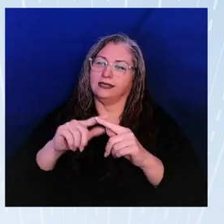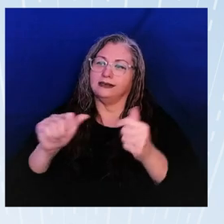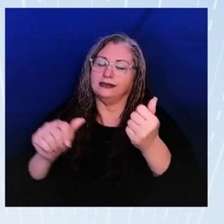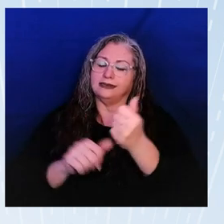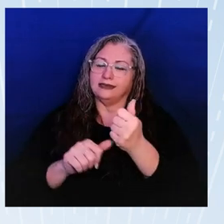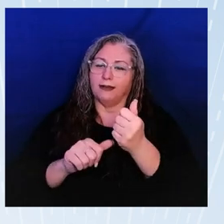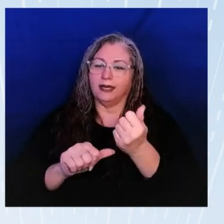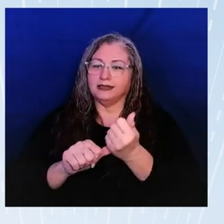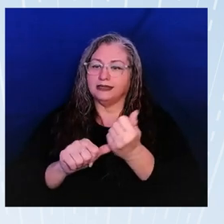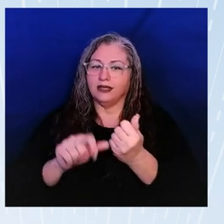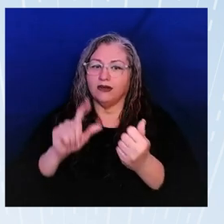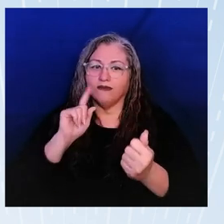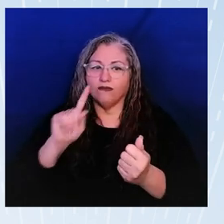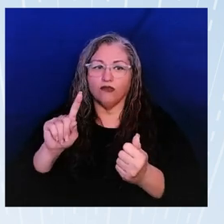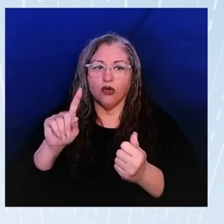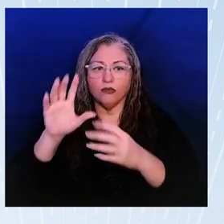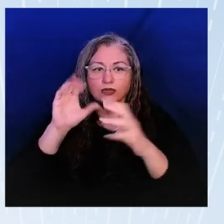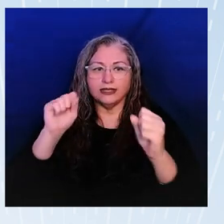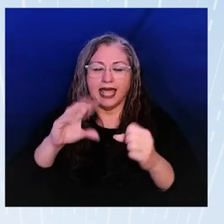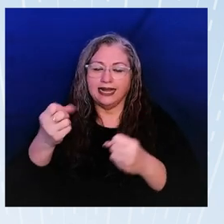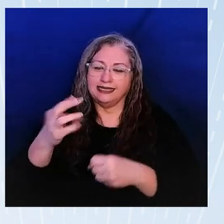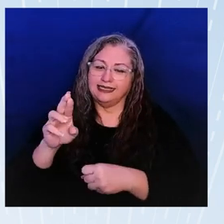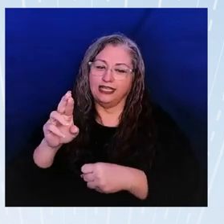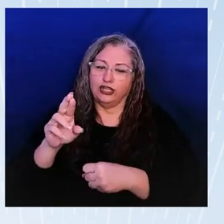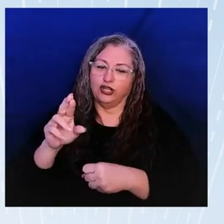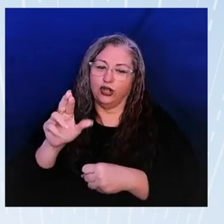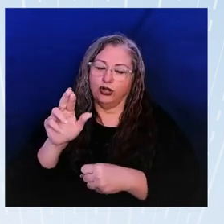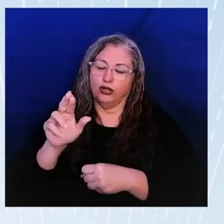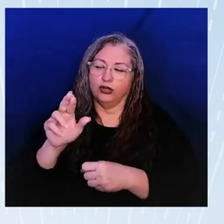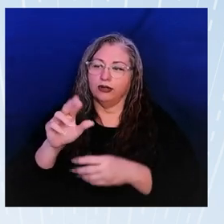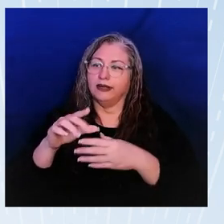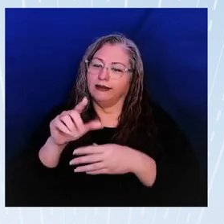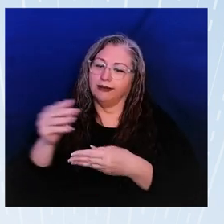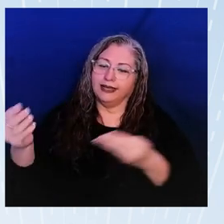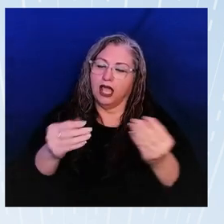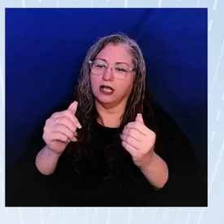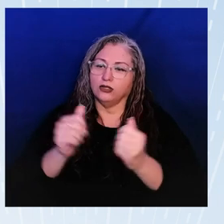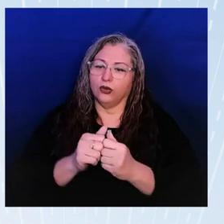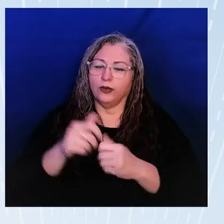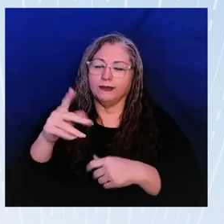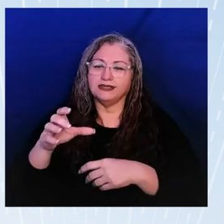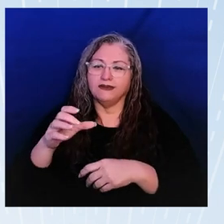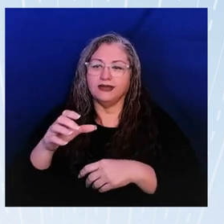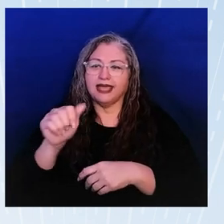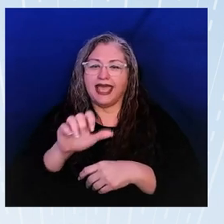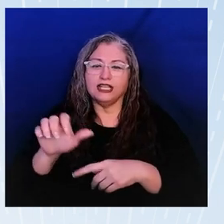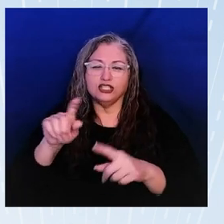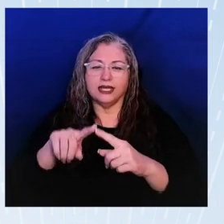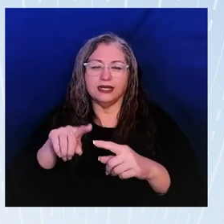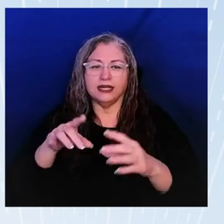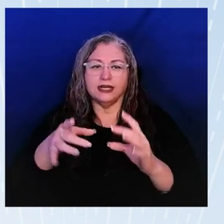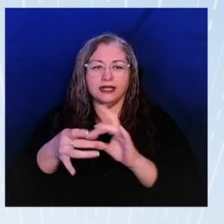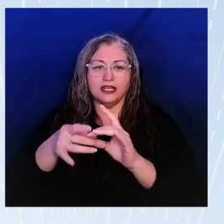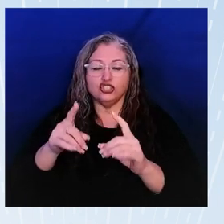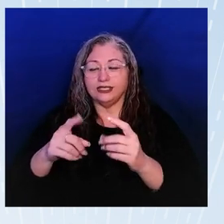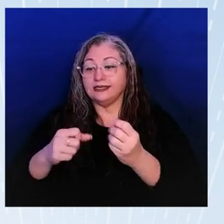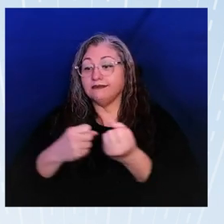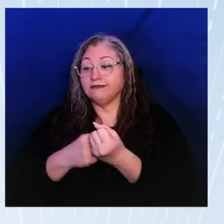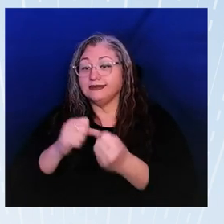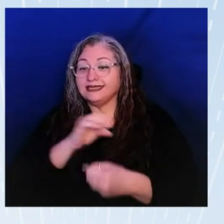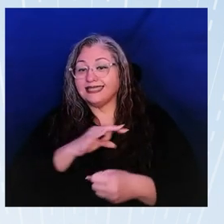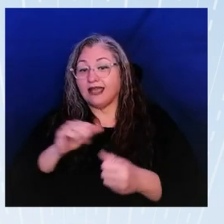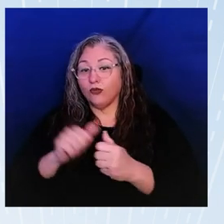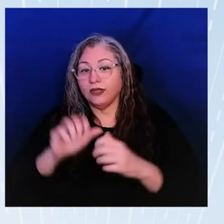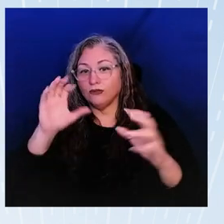President and Senior Liaison to the Asian American, Native Hawaiian, and Pacific Islander community. Erica is actually staffing the President today. He will be in